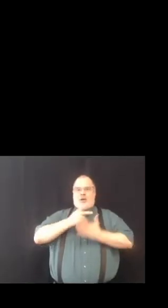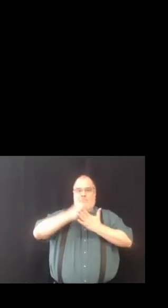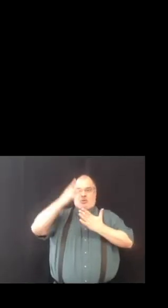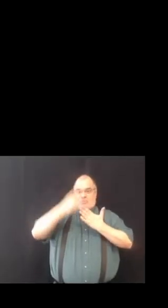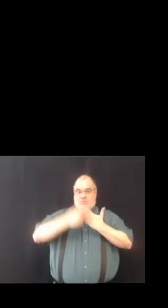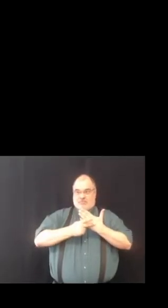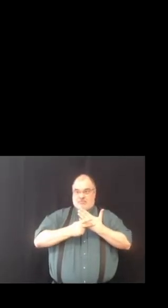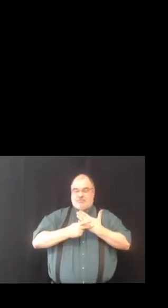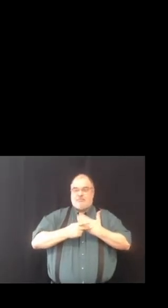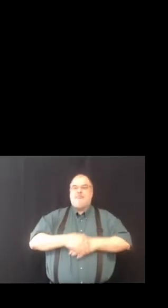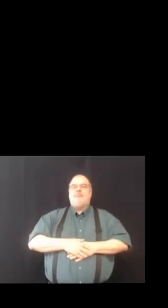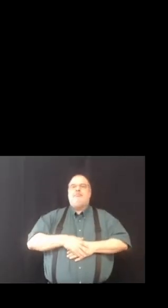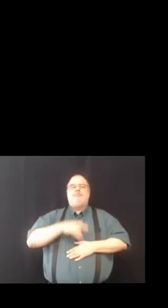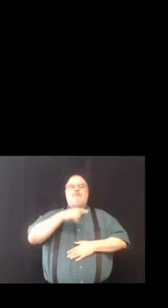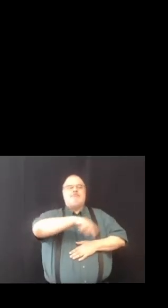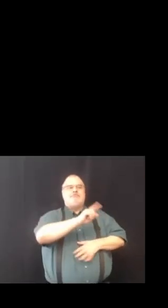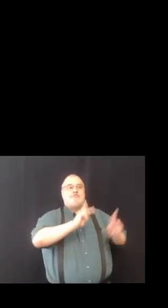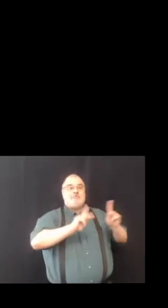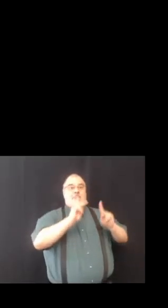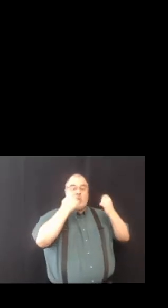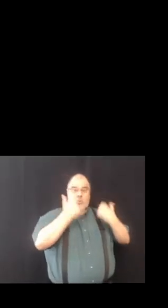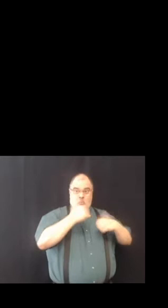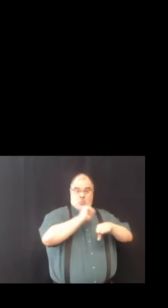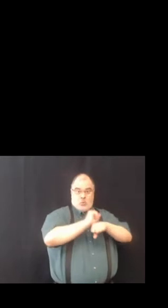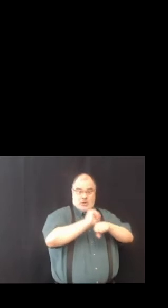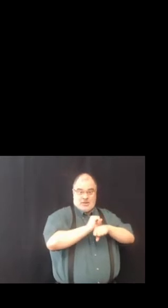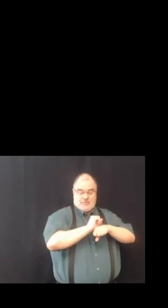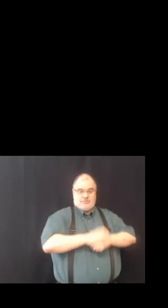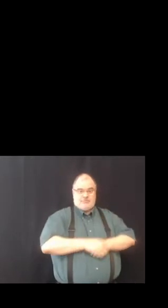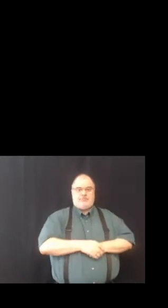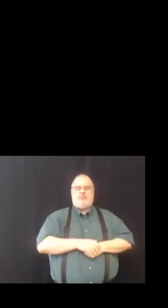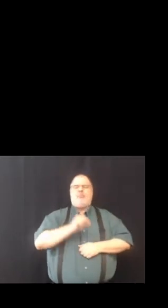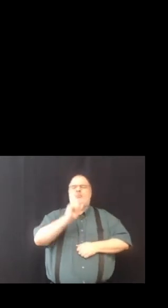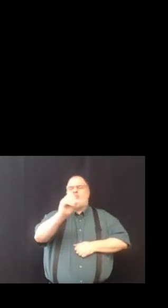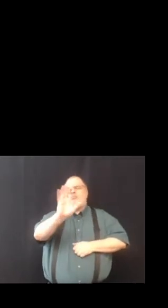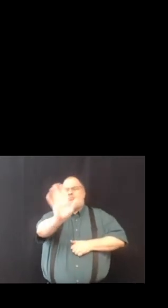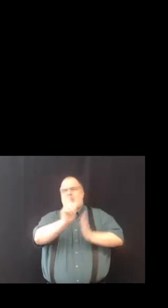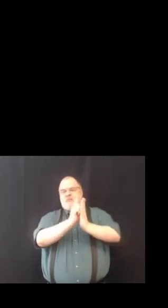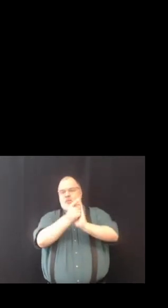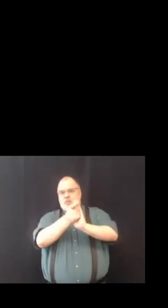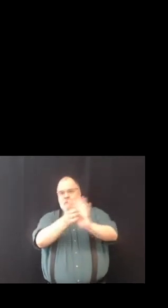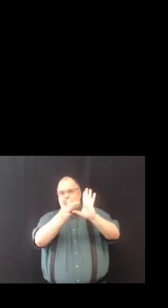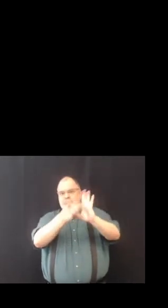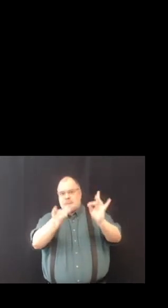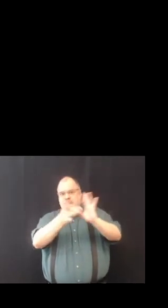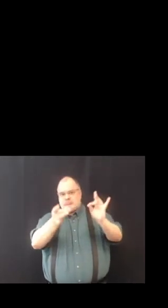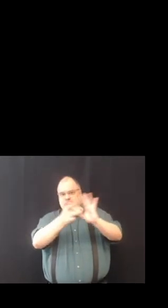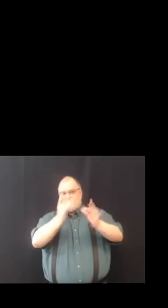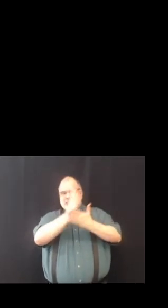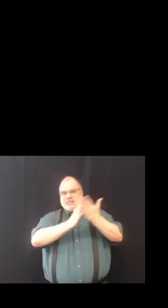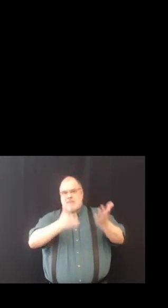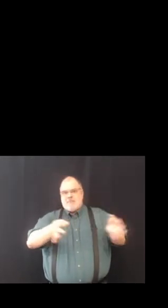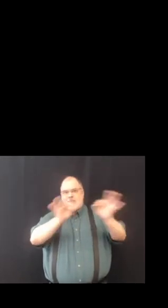individuals who are currently working in the community. So I want to just take a few moments to provide you with some key information about some